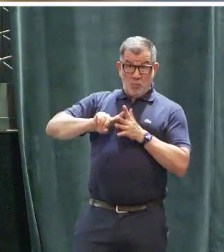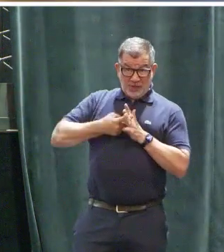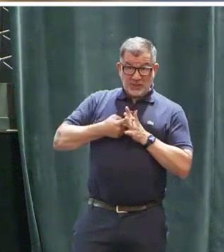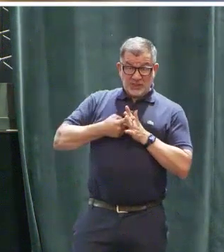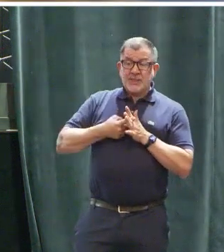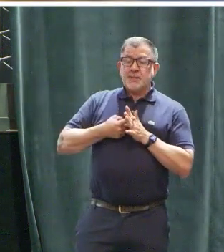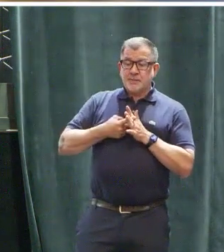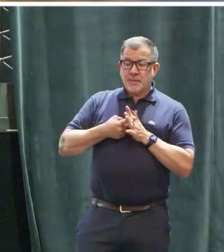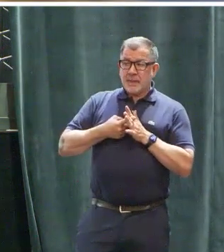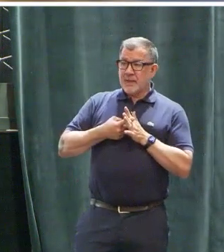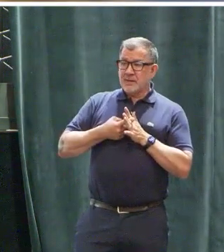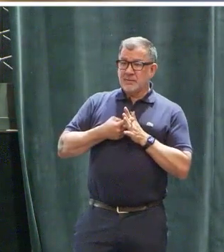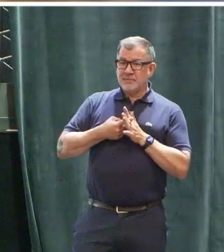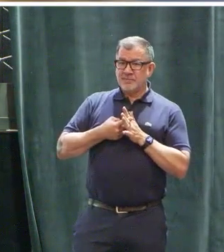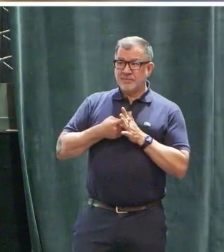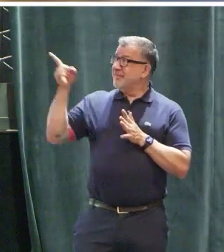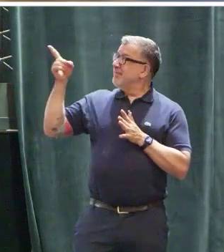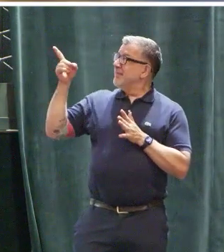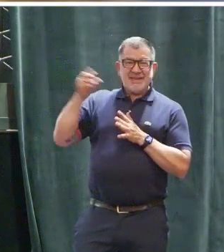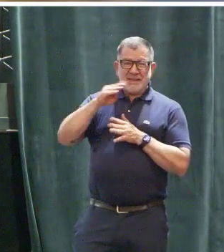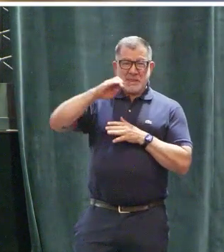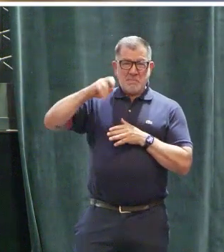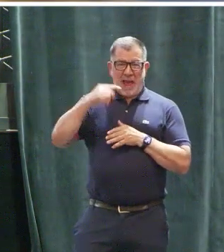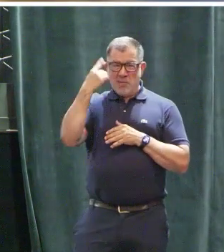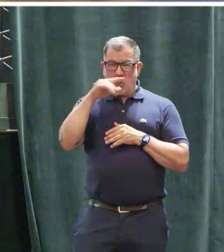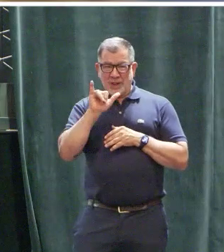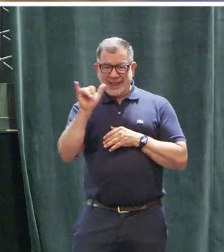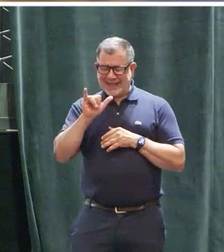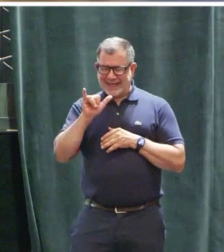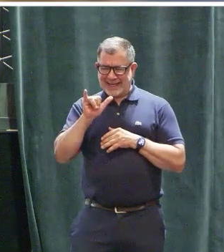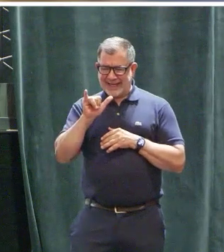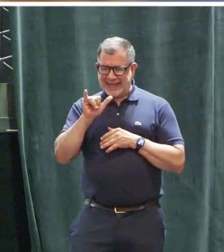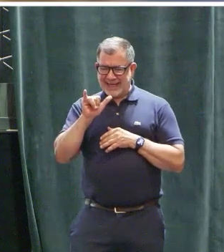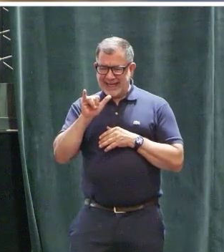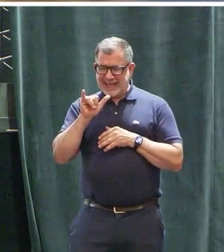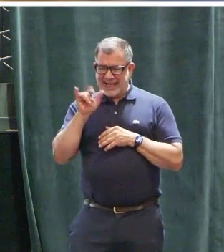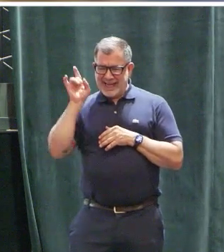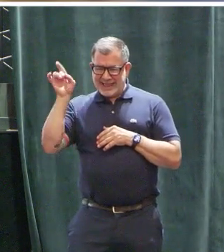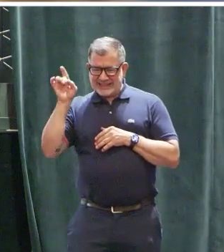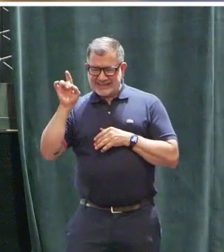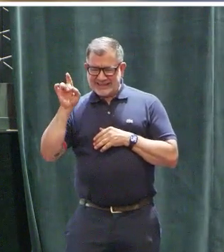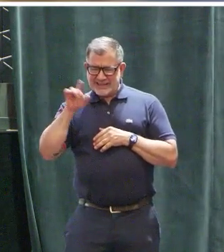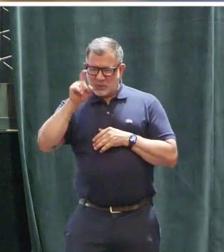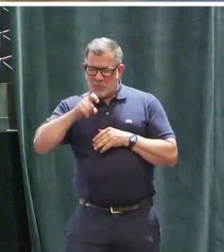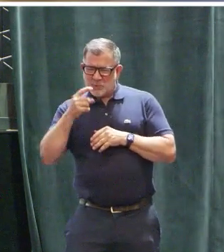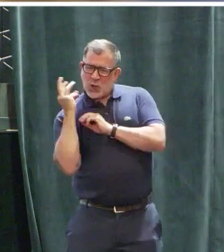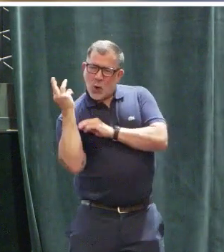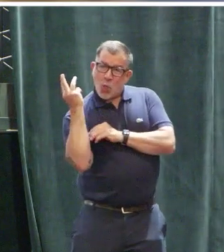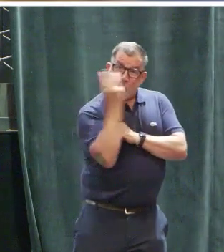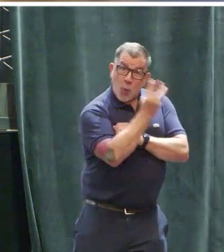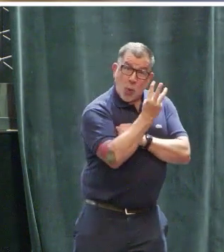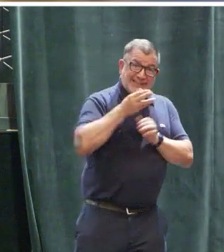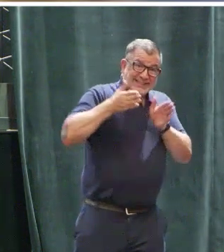alignment in this particular section was intended to be on the west side of Route